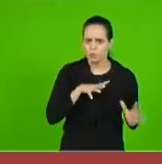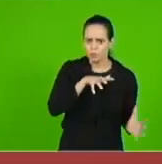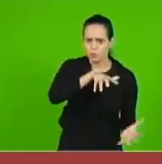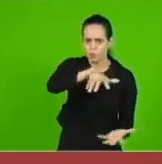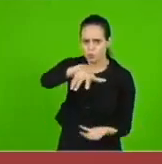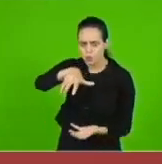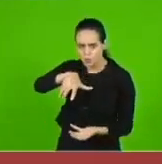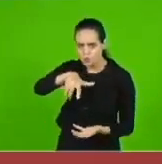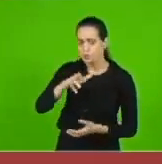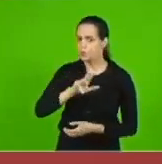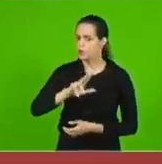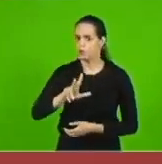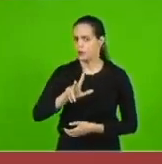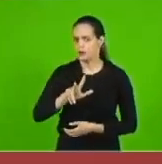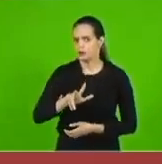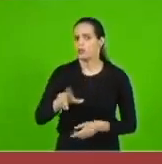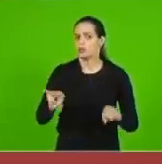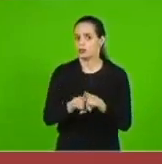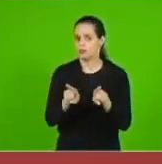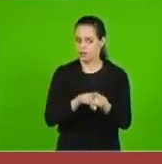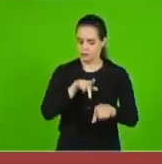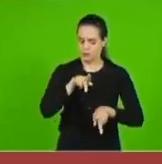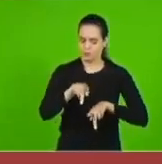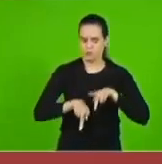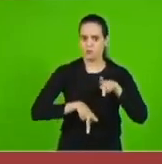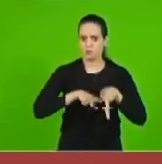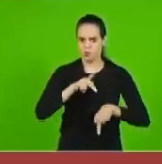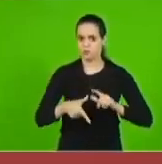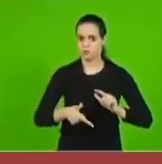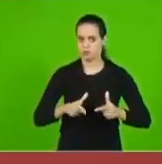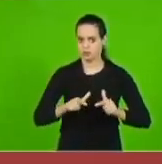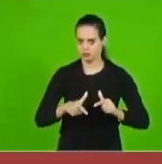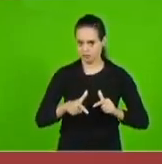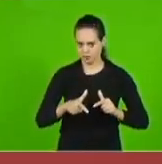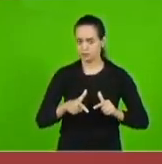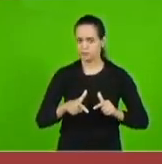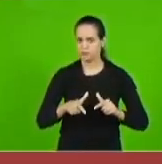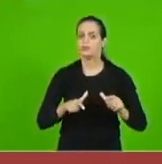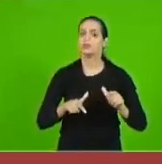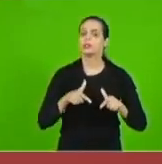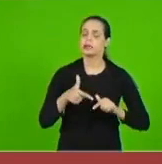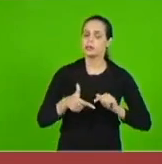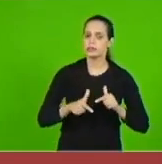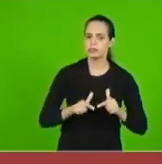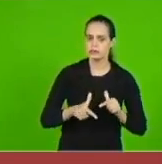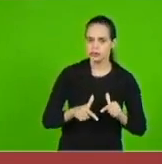the land, but also related to the people. So Israel